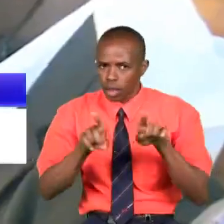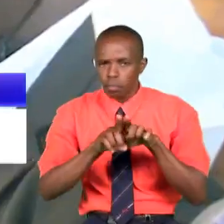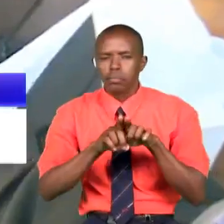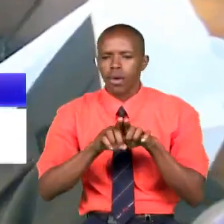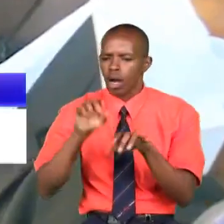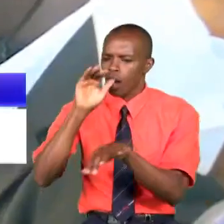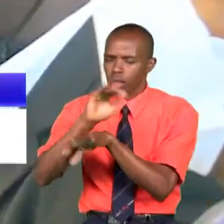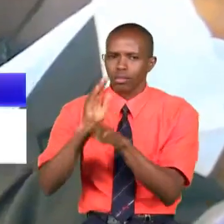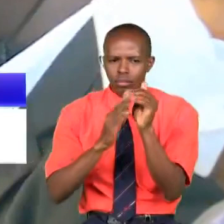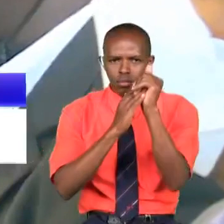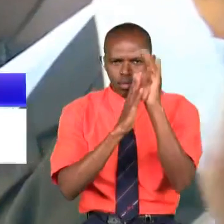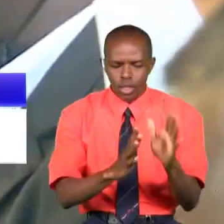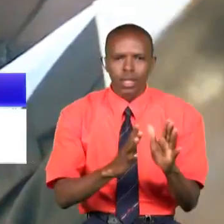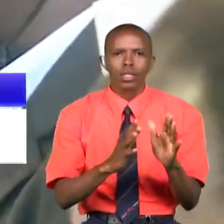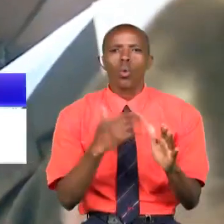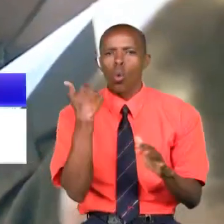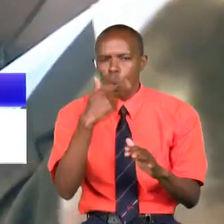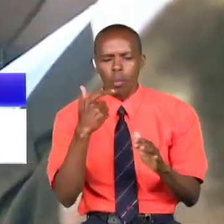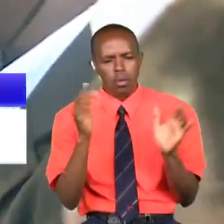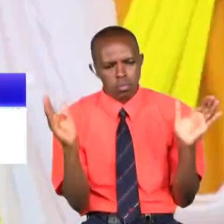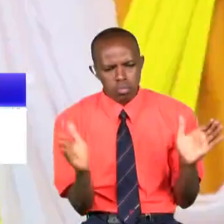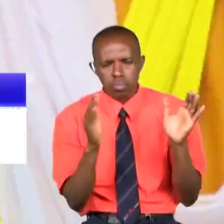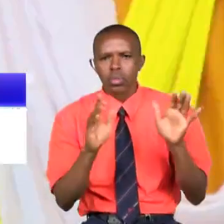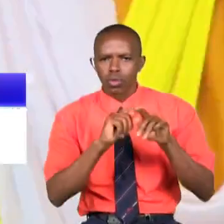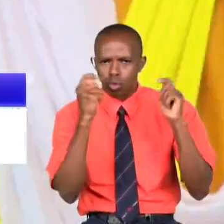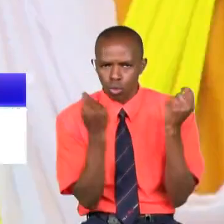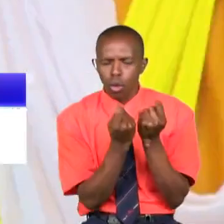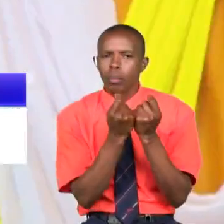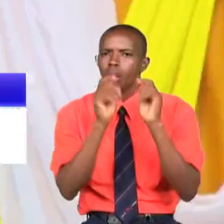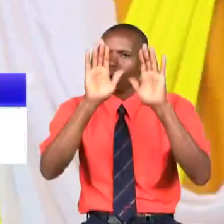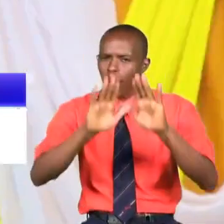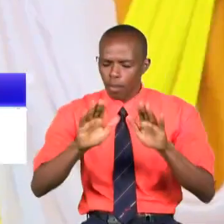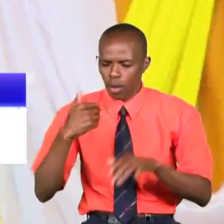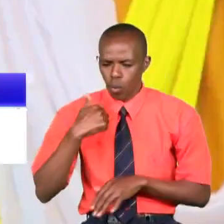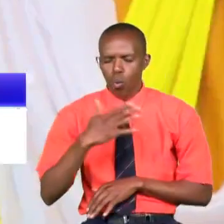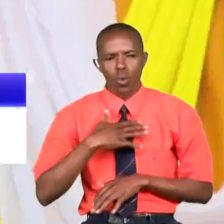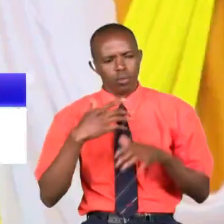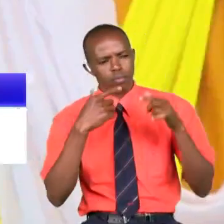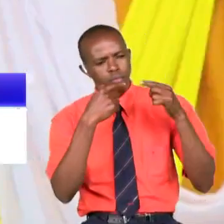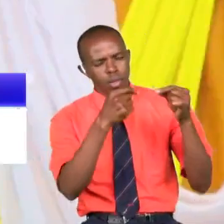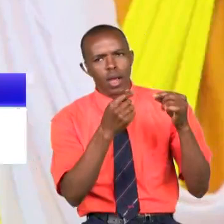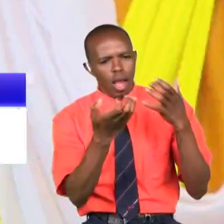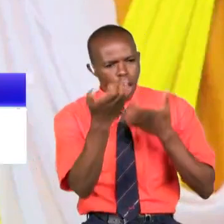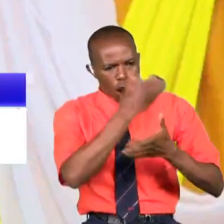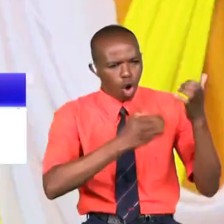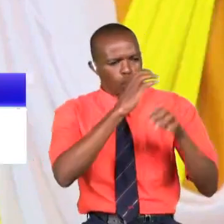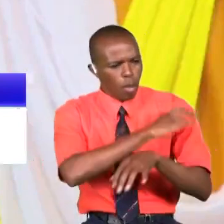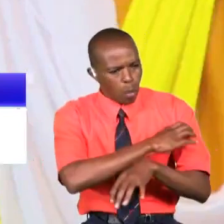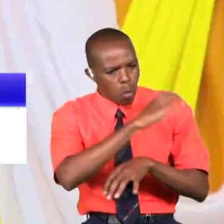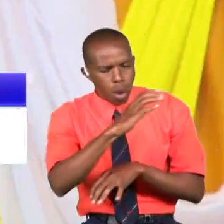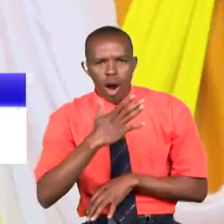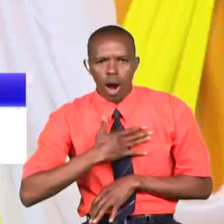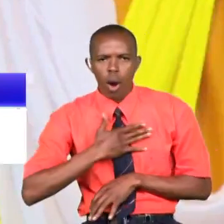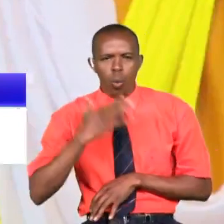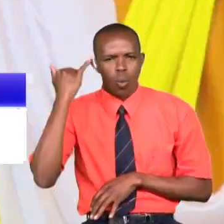have called out leaders fueling tribalistic campaigns. Tunataka sisi tuambie economic empowerment yetu,